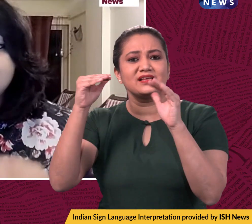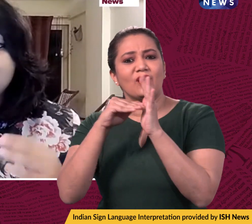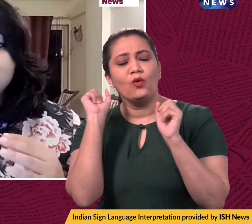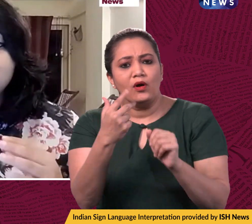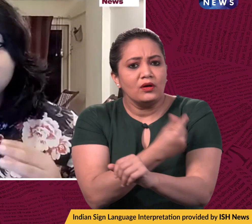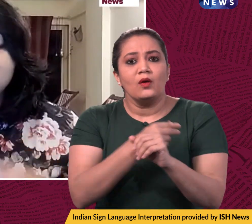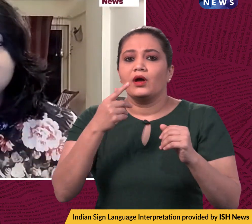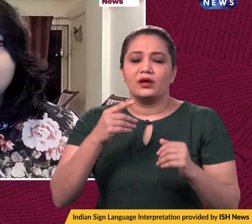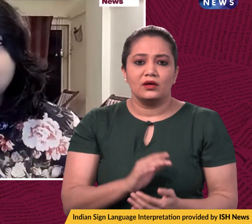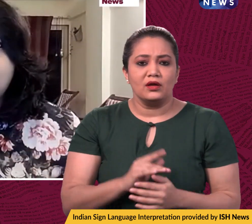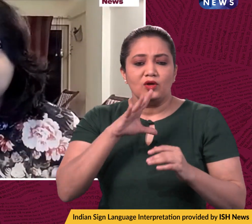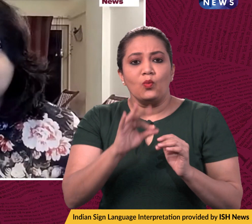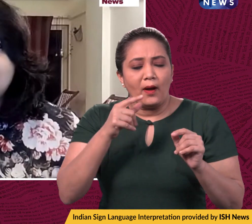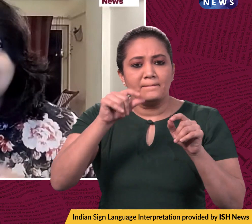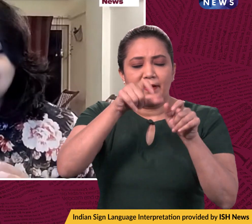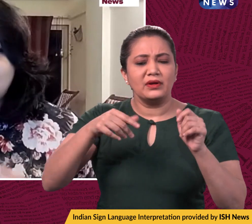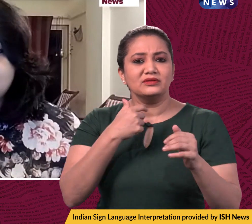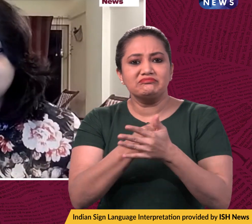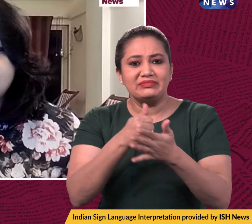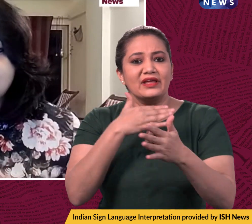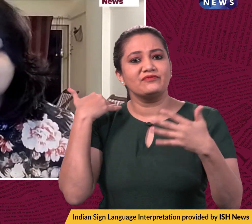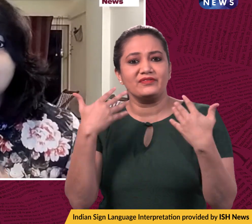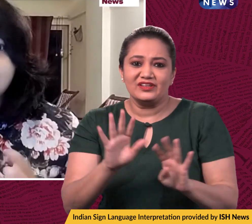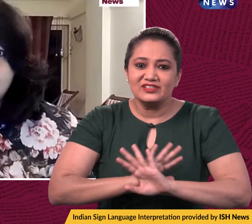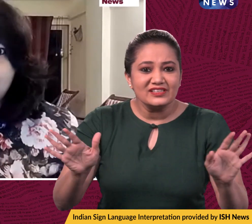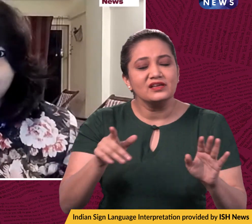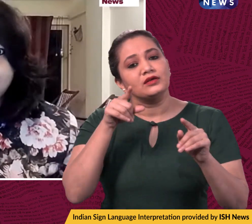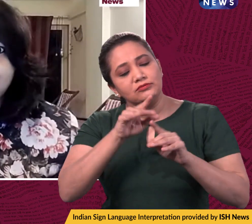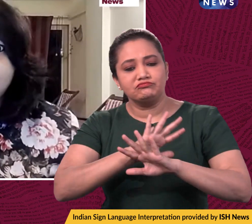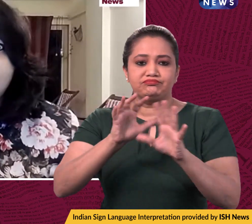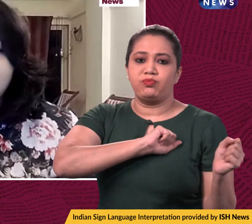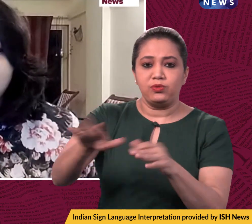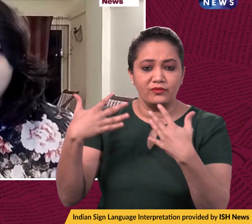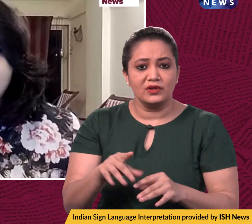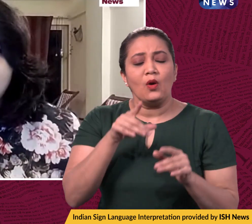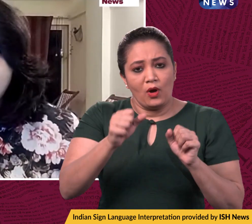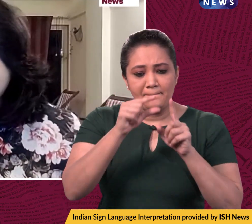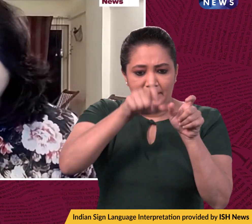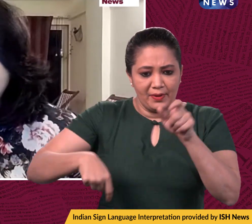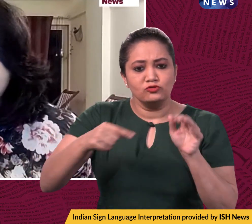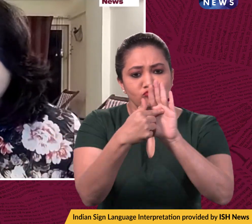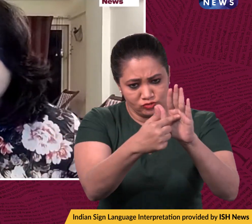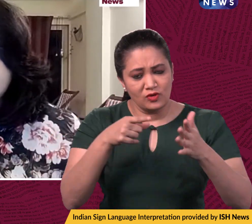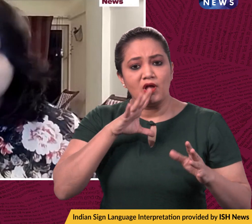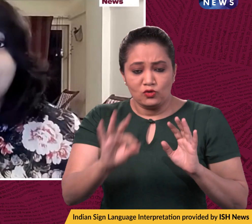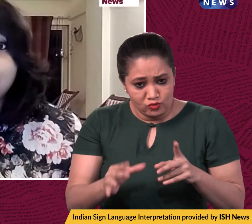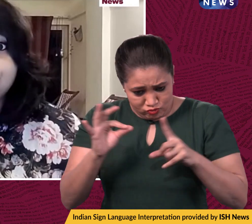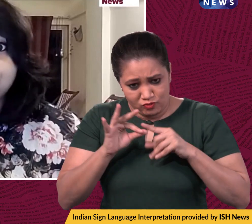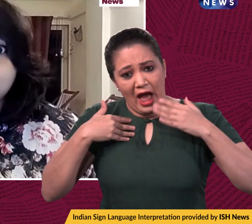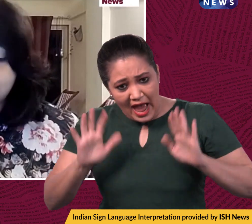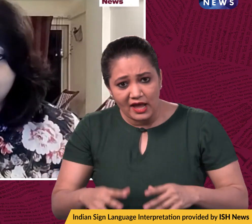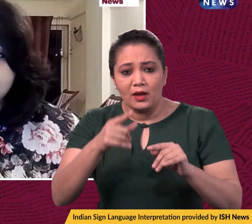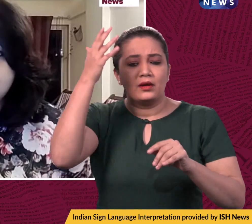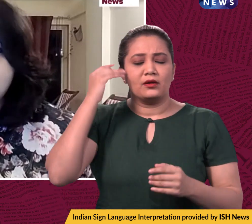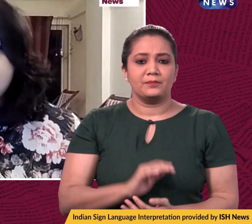bid to assure the public that they've actually taken some action and has been taken out